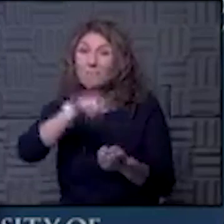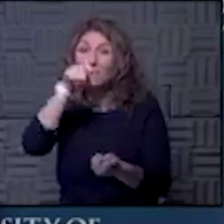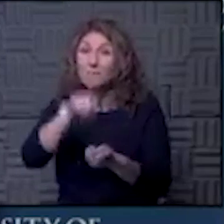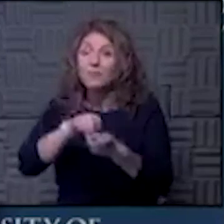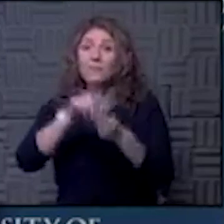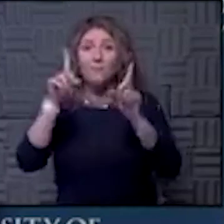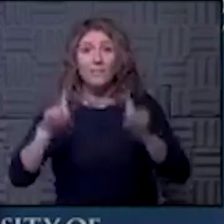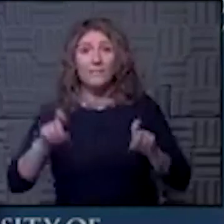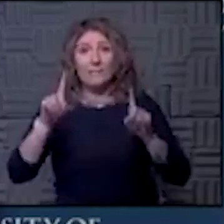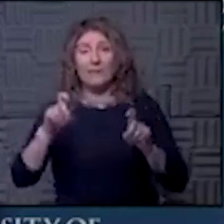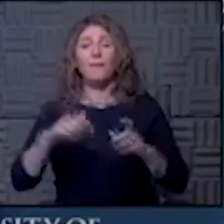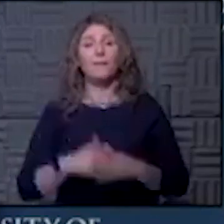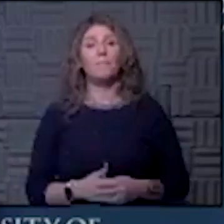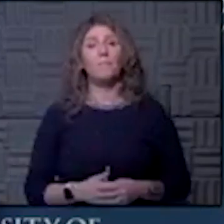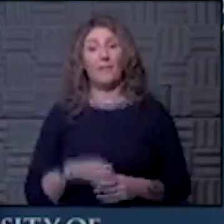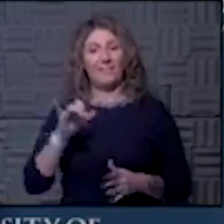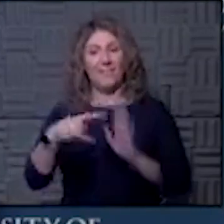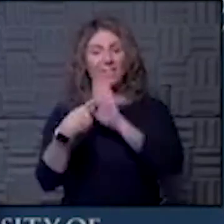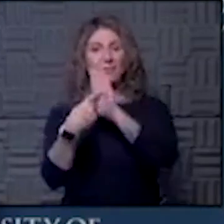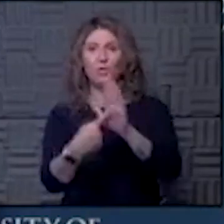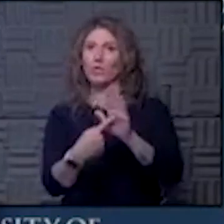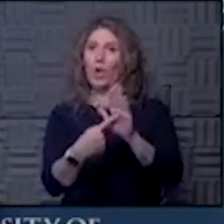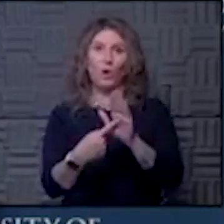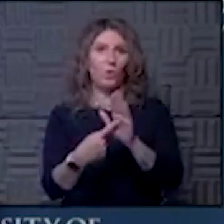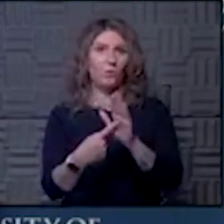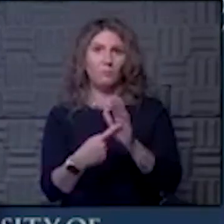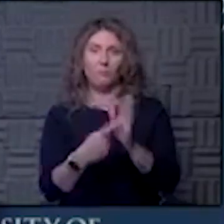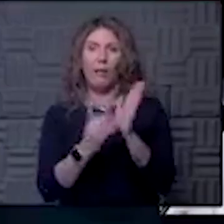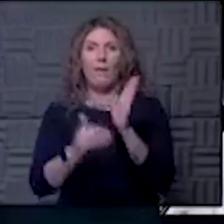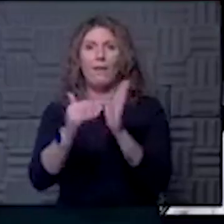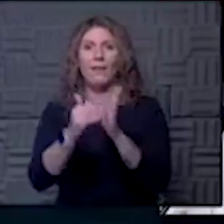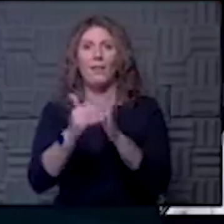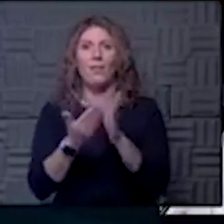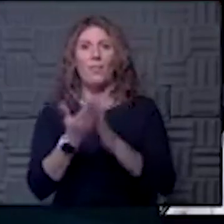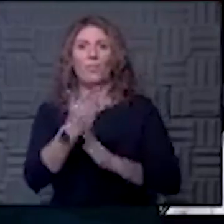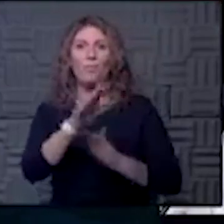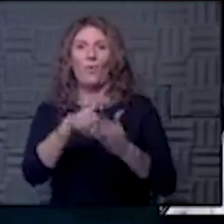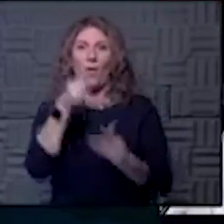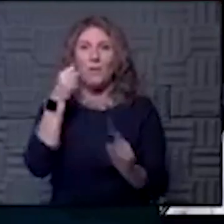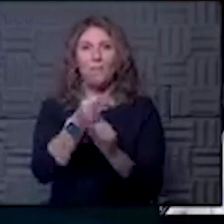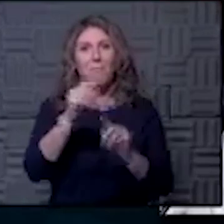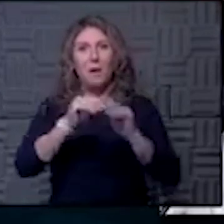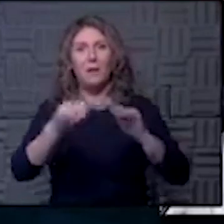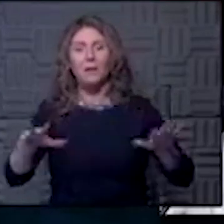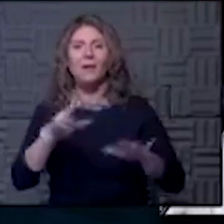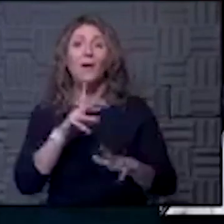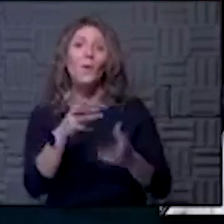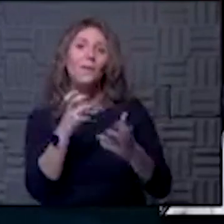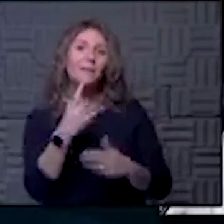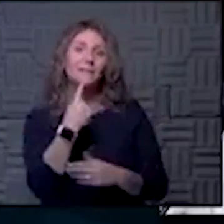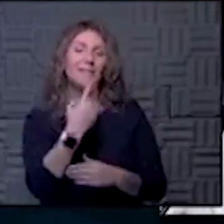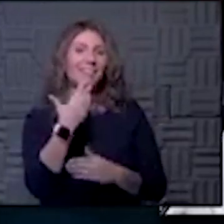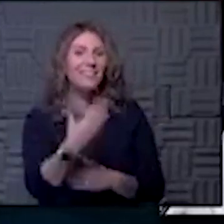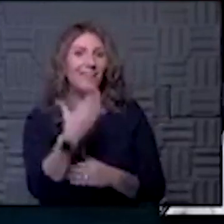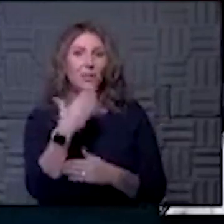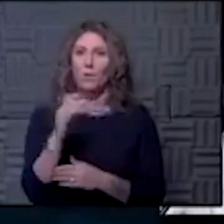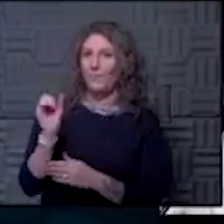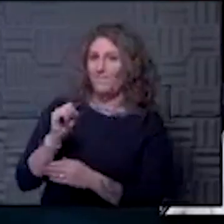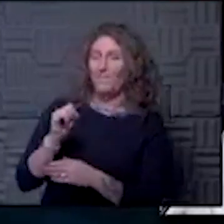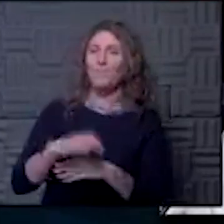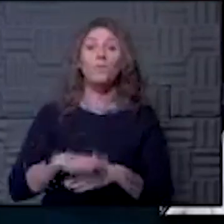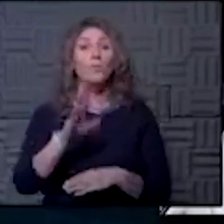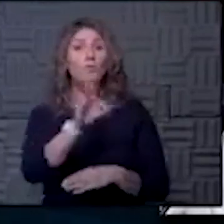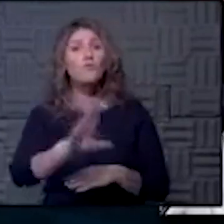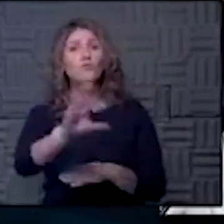And I think that that's been shown repeatedly throughout the pandemic. And Rachel, I just want to say a big thank you. You and your team